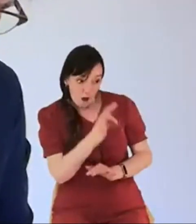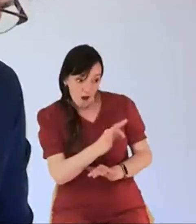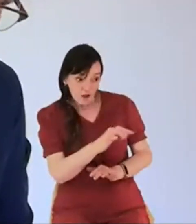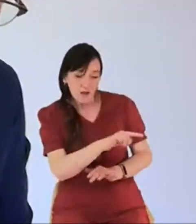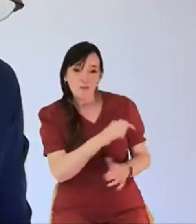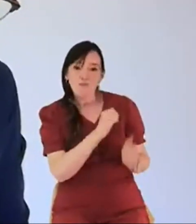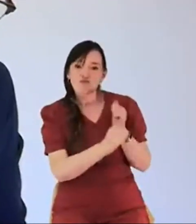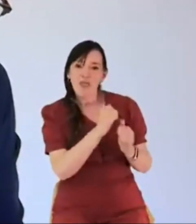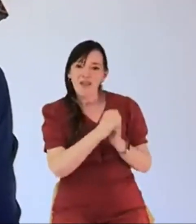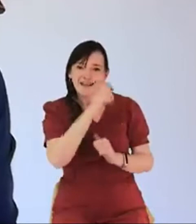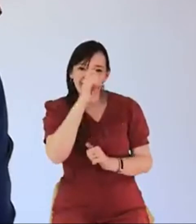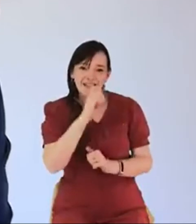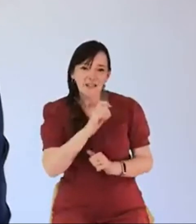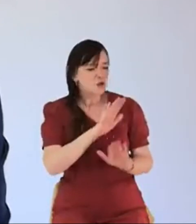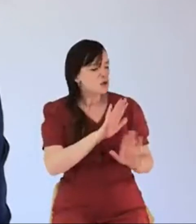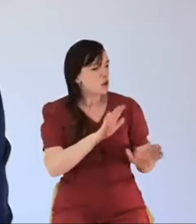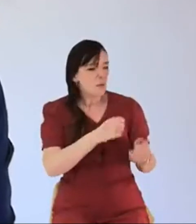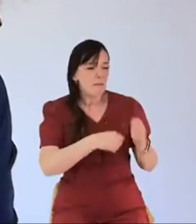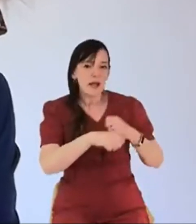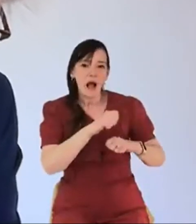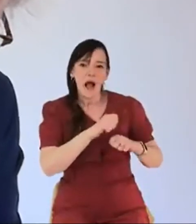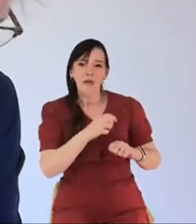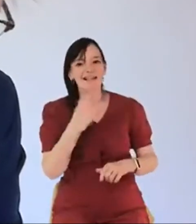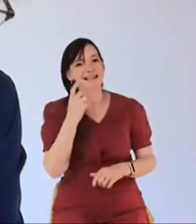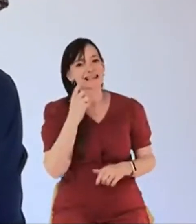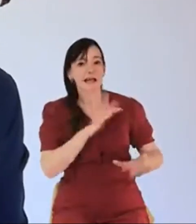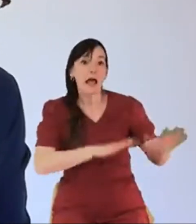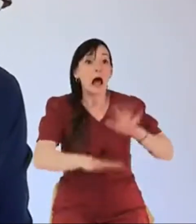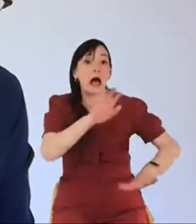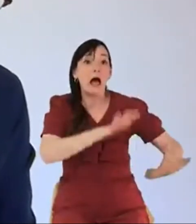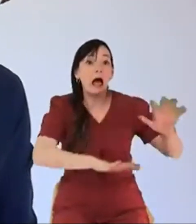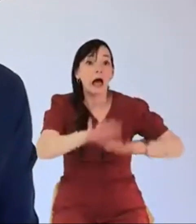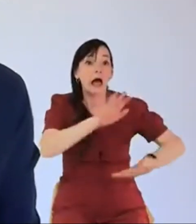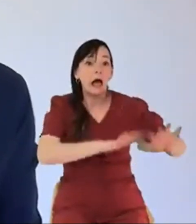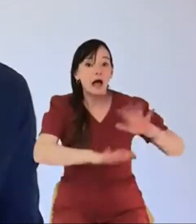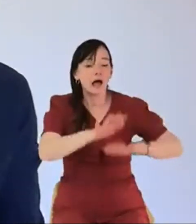Brothers and sisters Not to become Easily unsettled